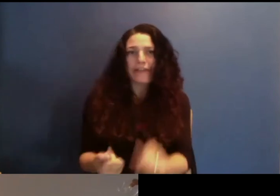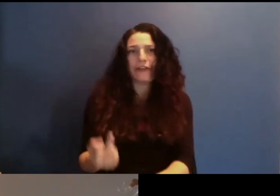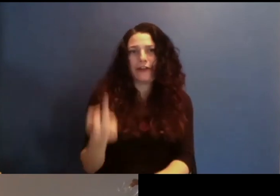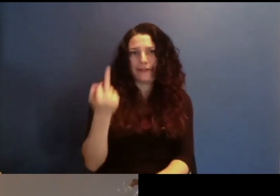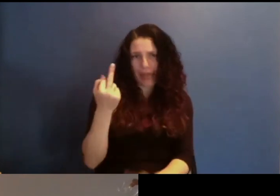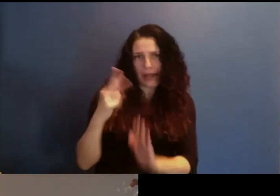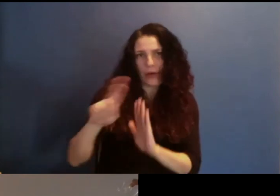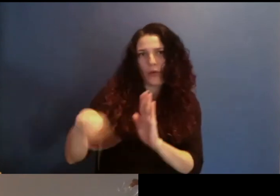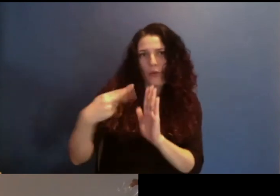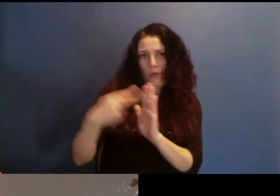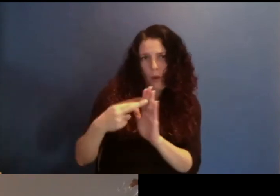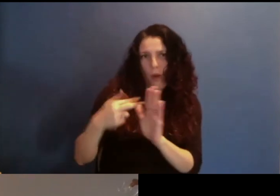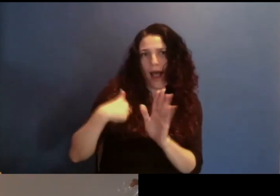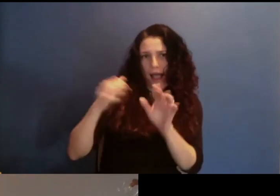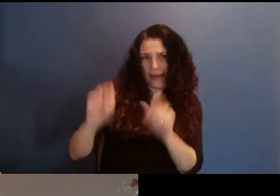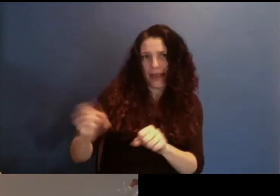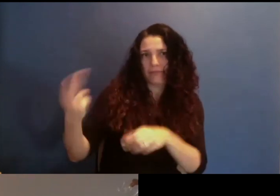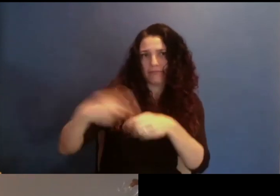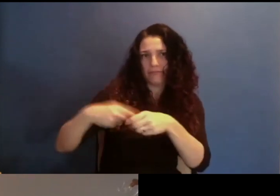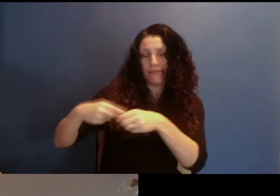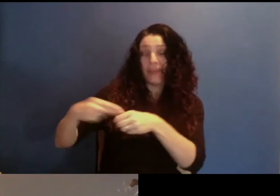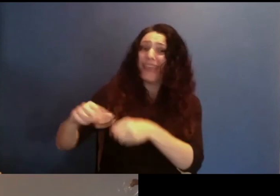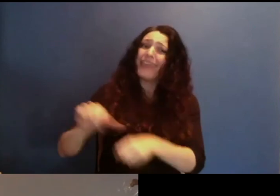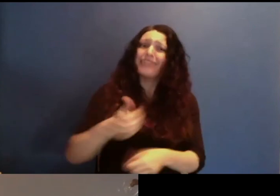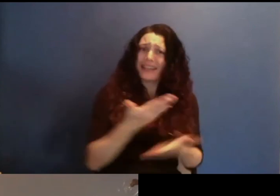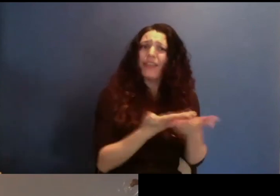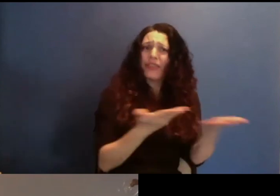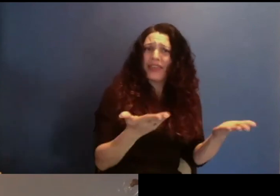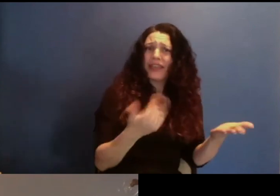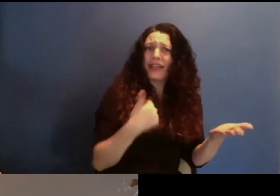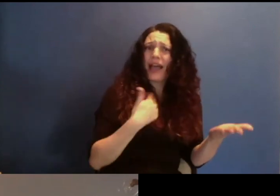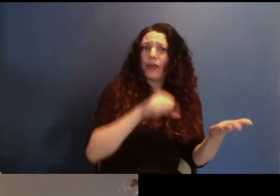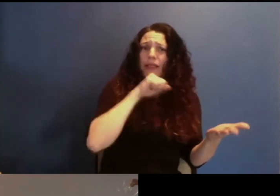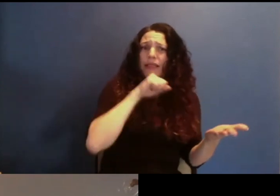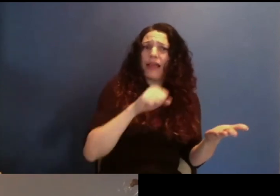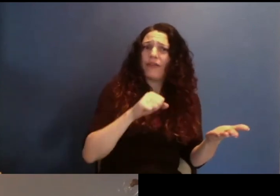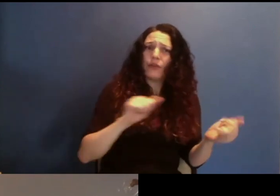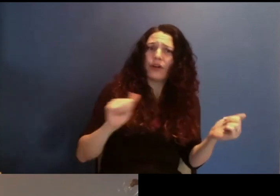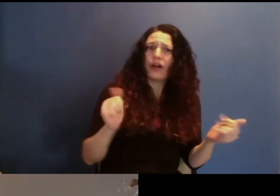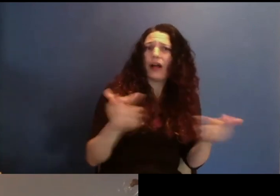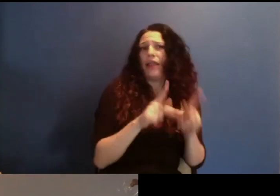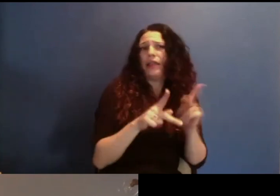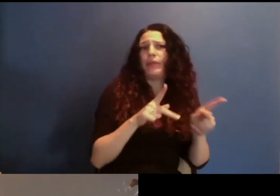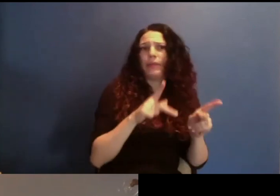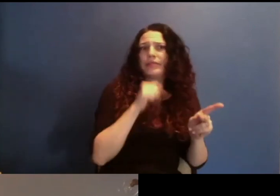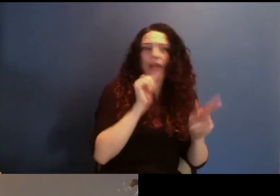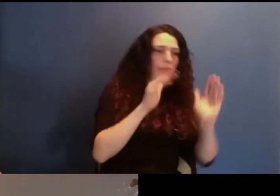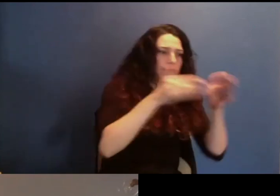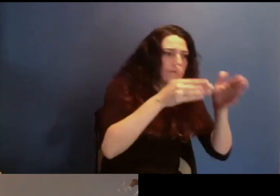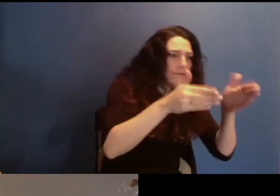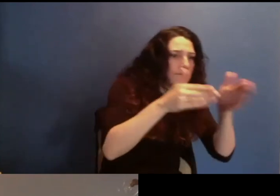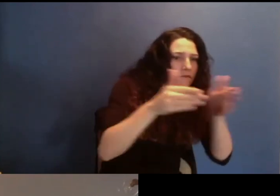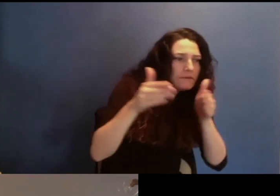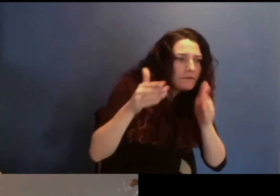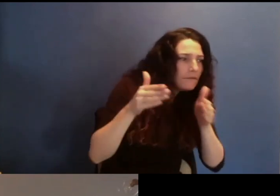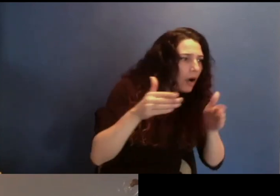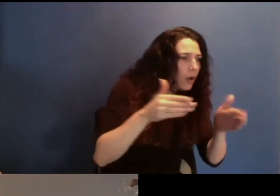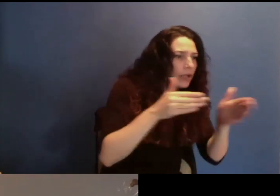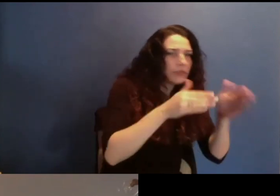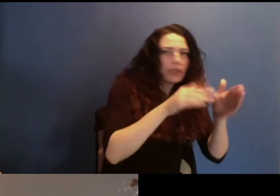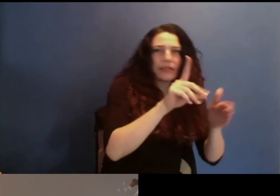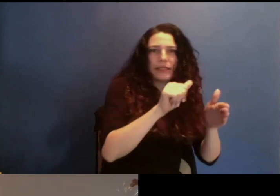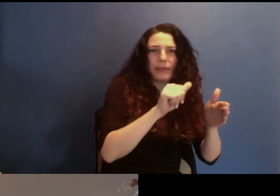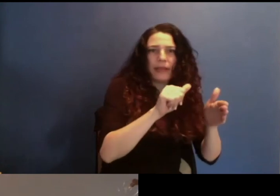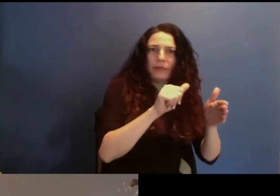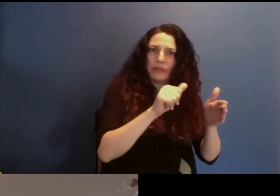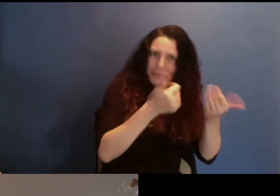would love a disabled person to be on screen where their whole preoccupation isn't being disabled. Like, that would be what a rush.